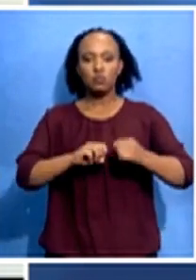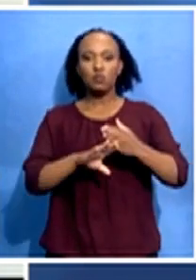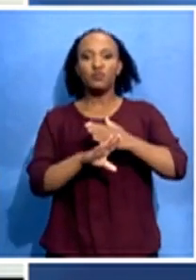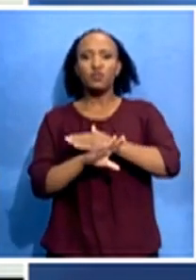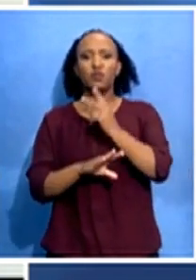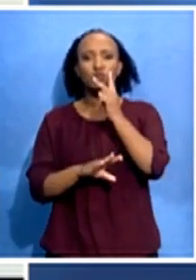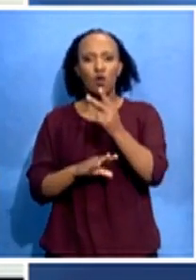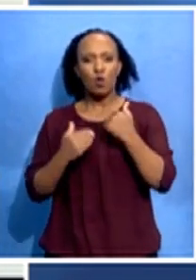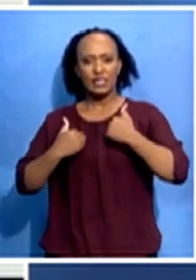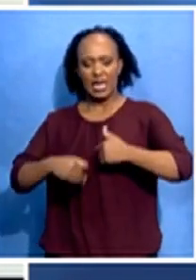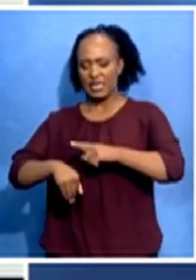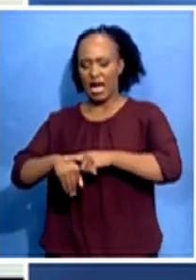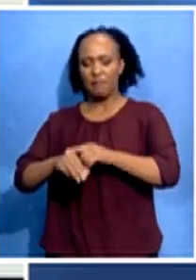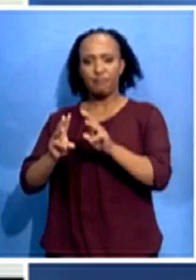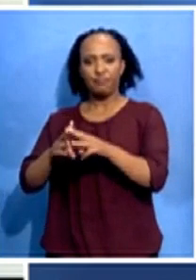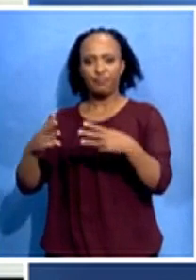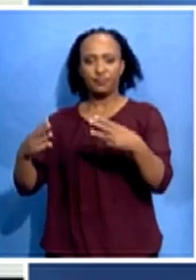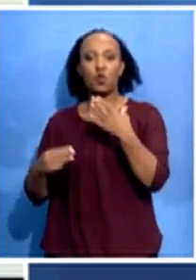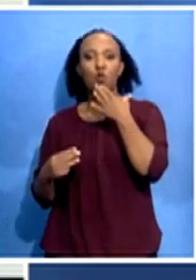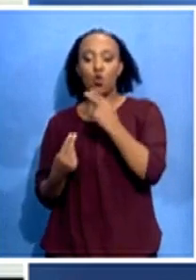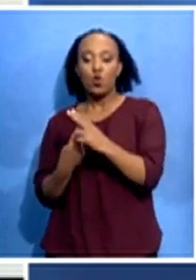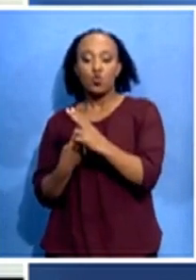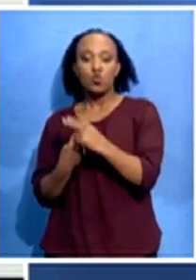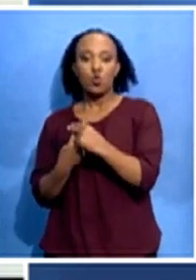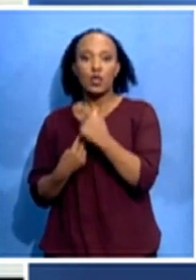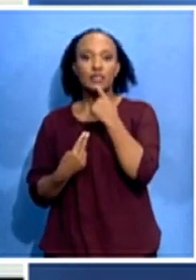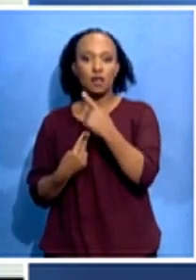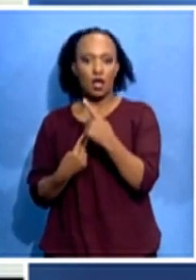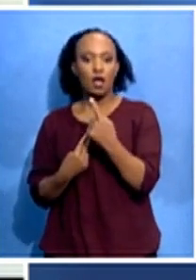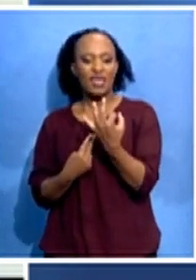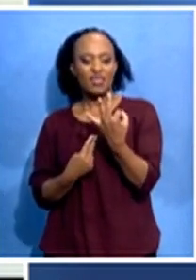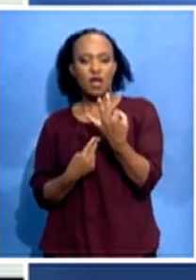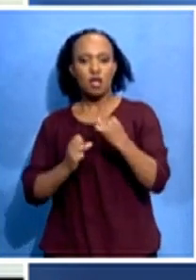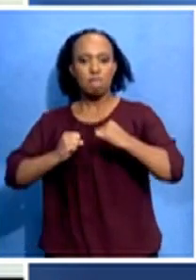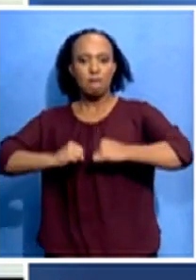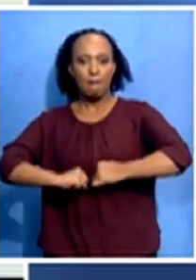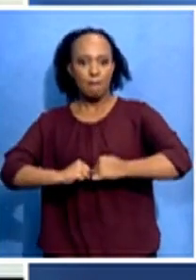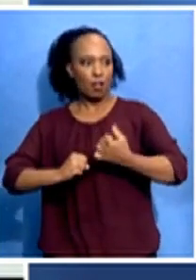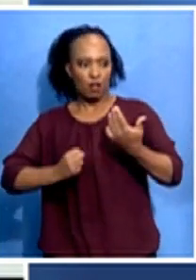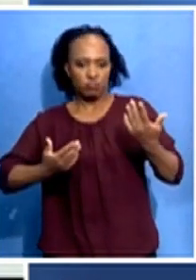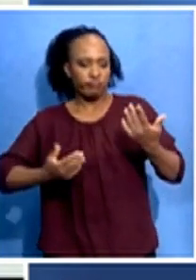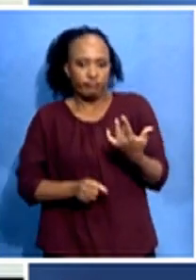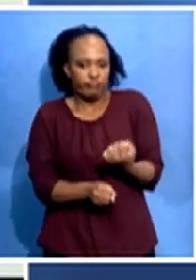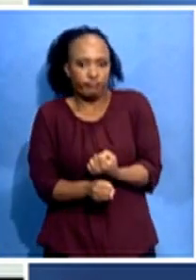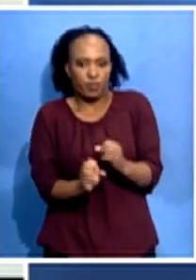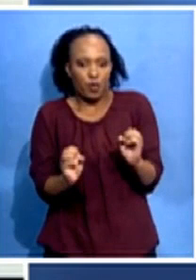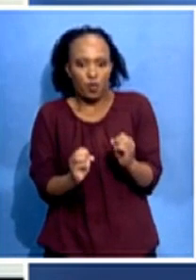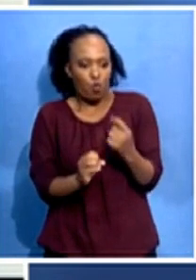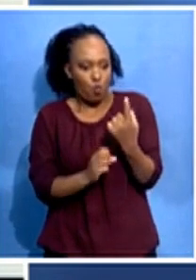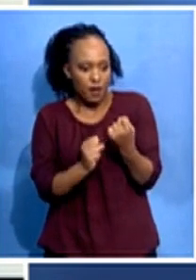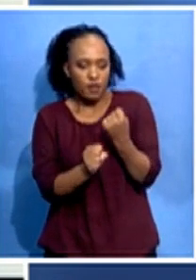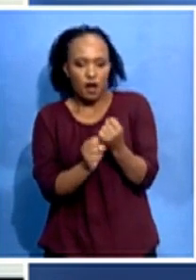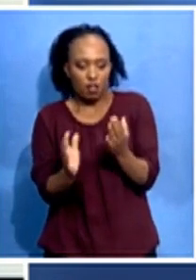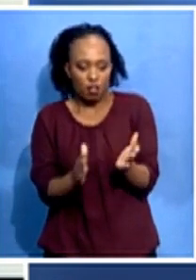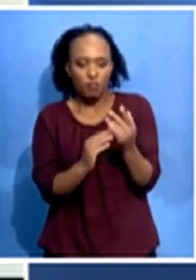the 3-year agreement's already out of the question, and they'll be going for year-on-year agreements. That means basically you'll be negotiating in one